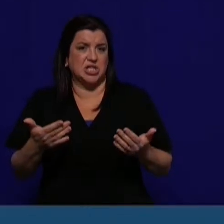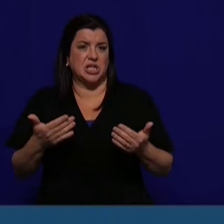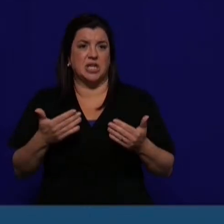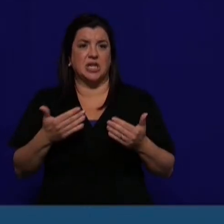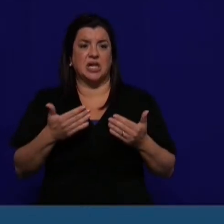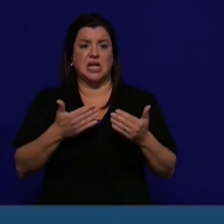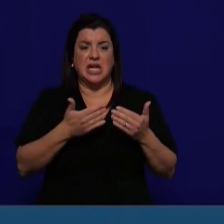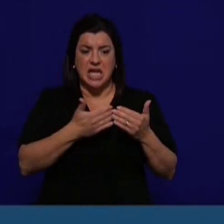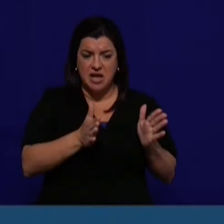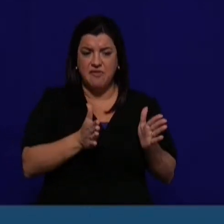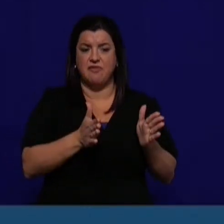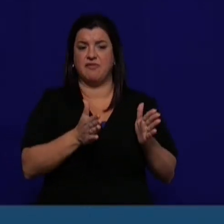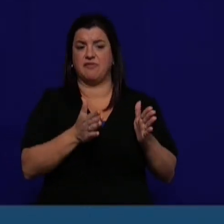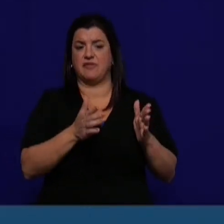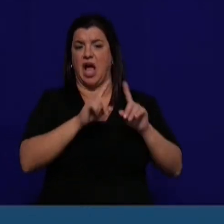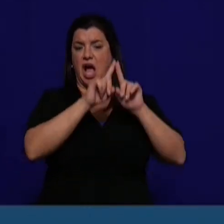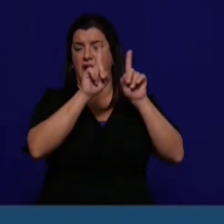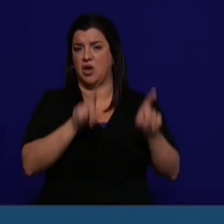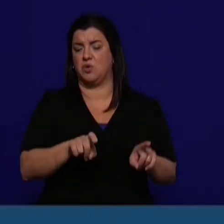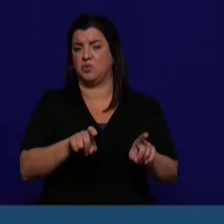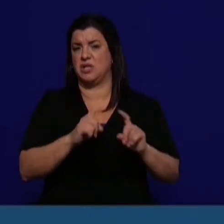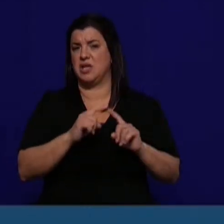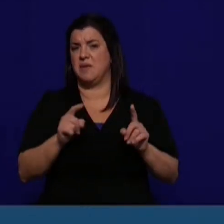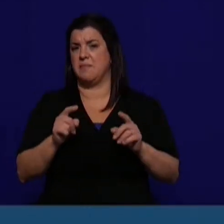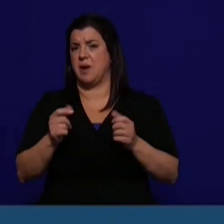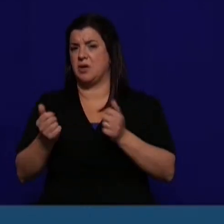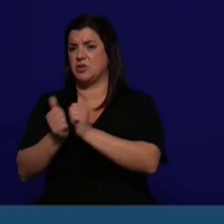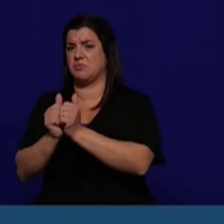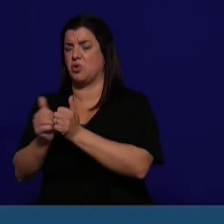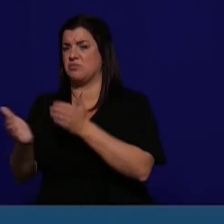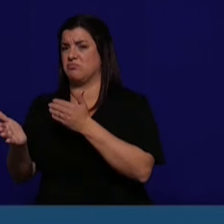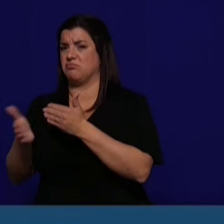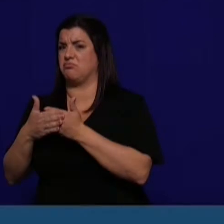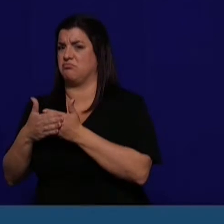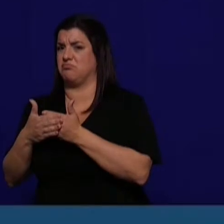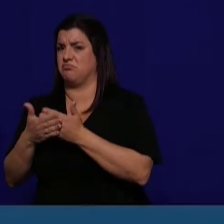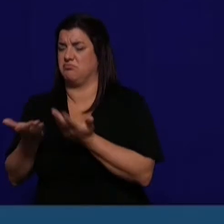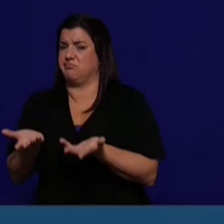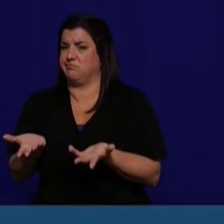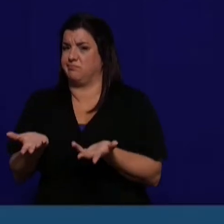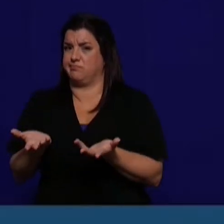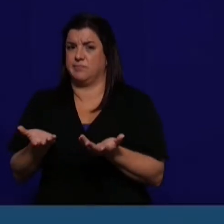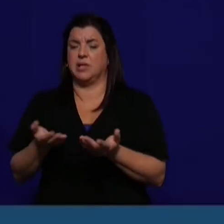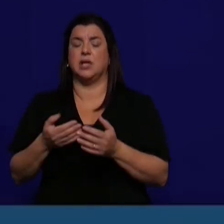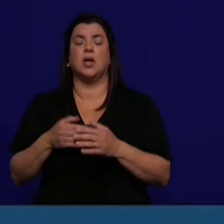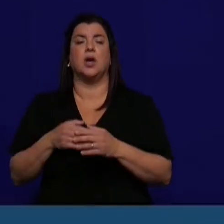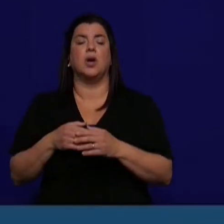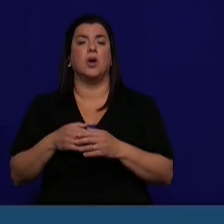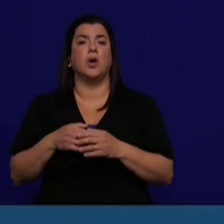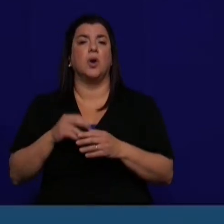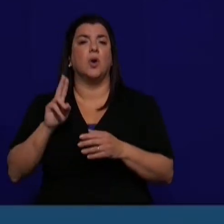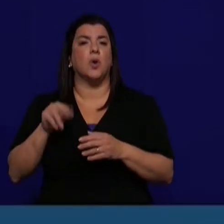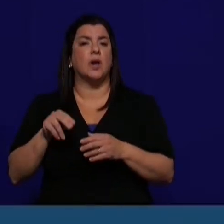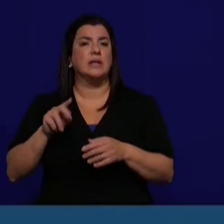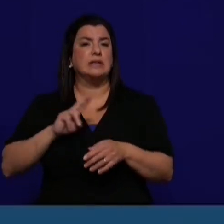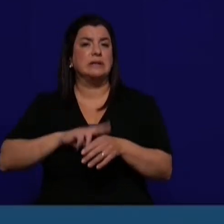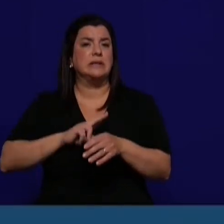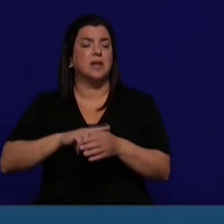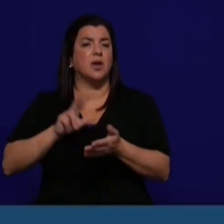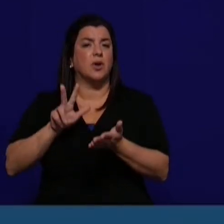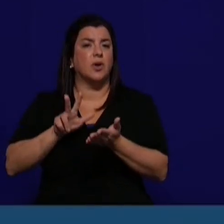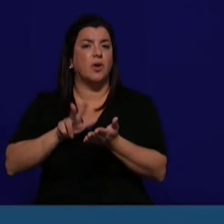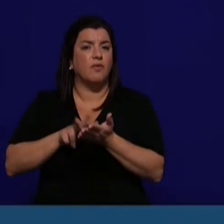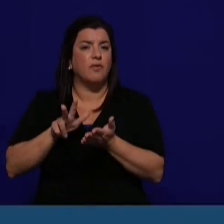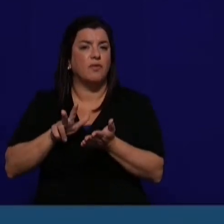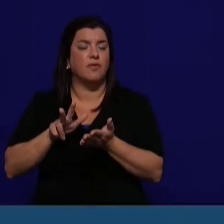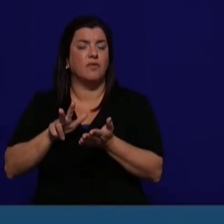hold sports? And will you be re-evaluating this decision? And lastly, can you confirm that residents in elderly homes can only